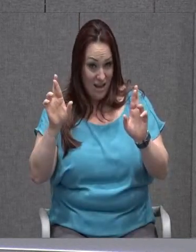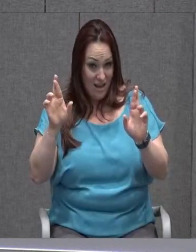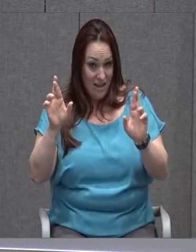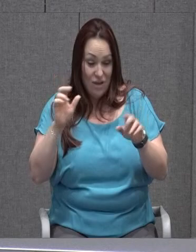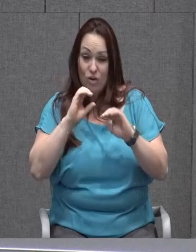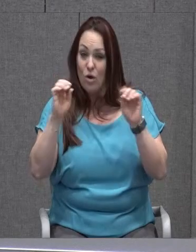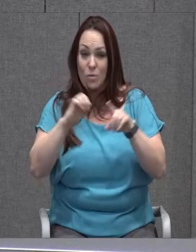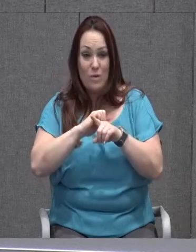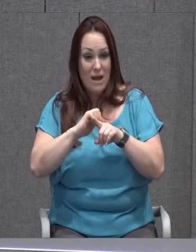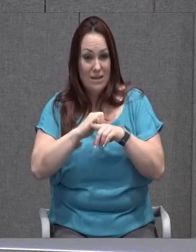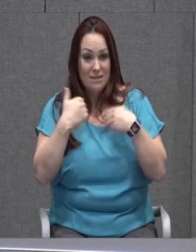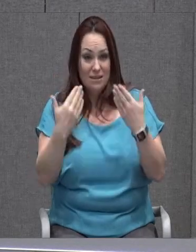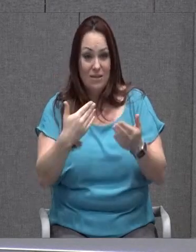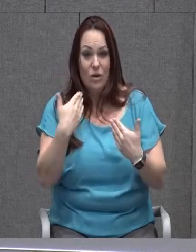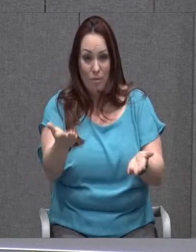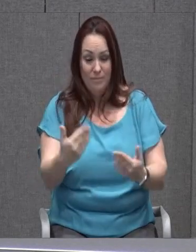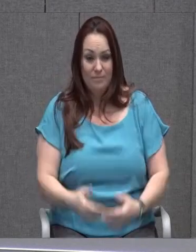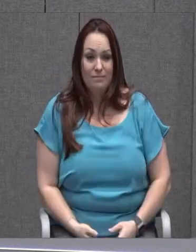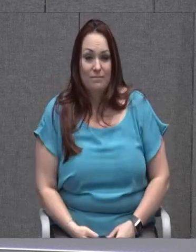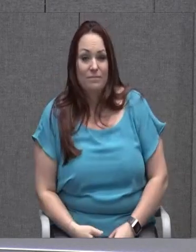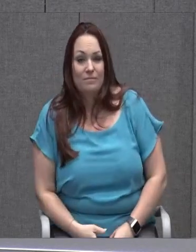practice for this one. All right. Y ya.